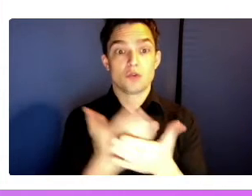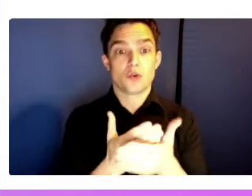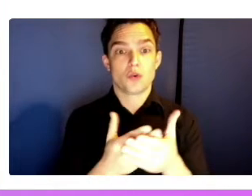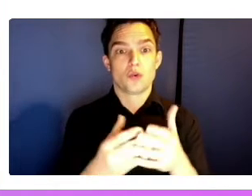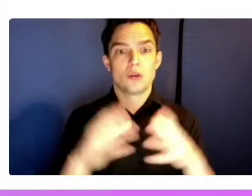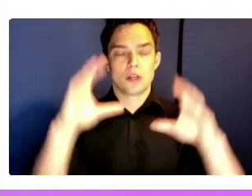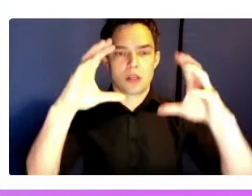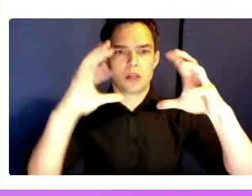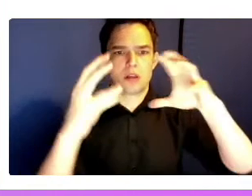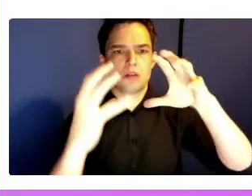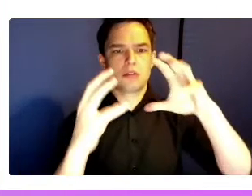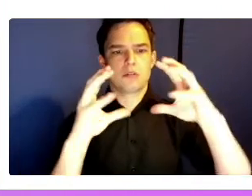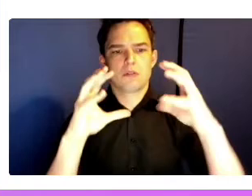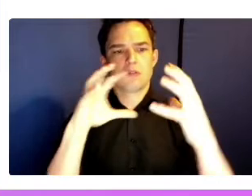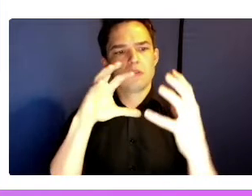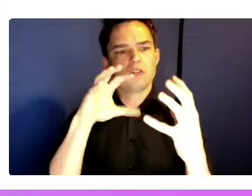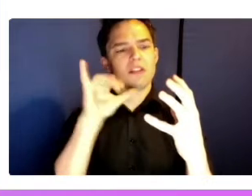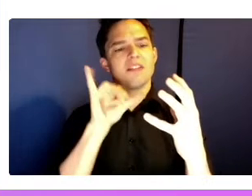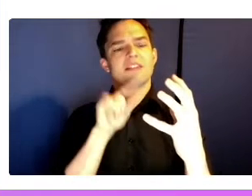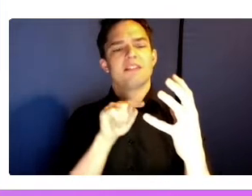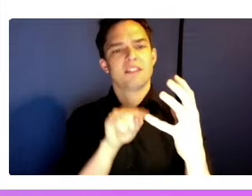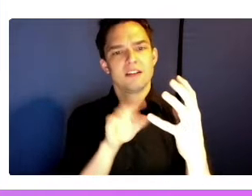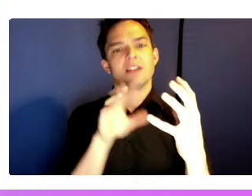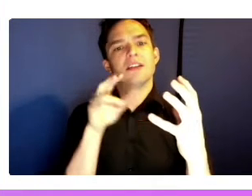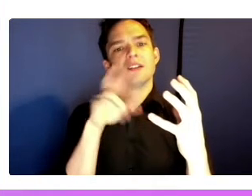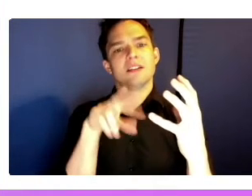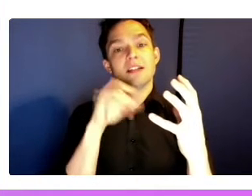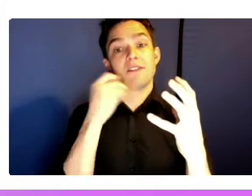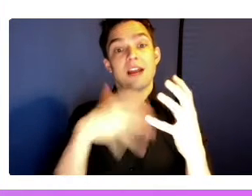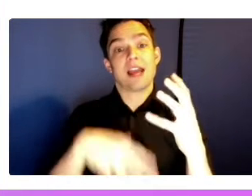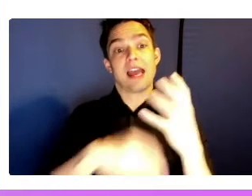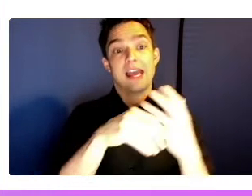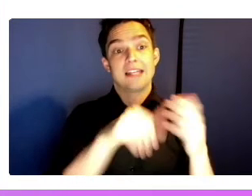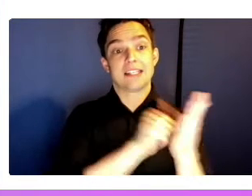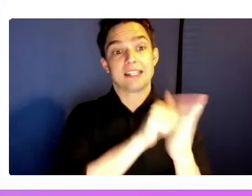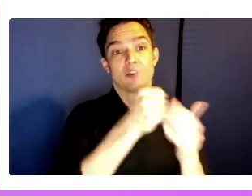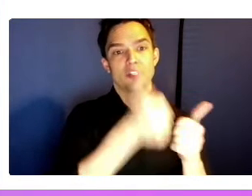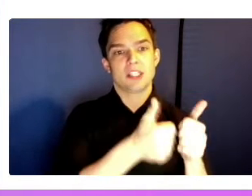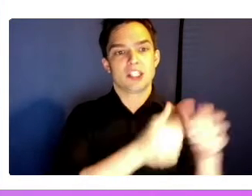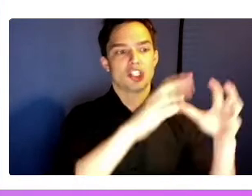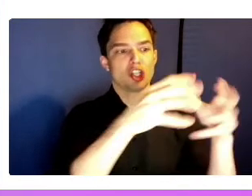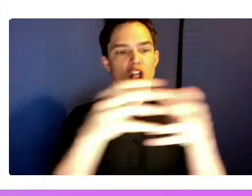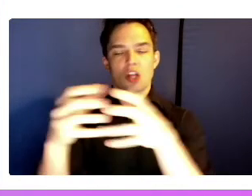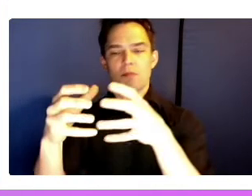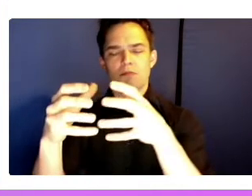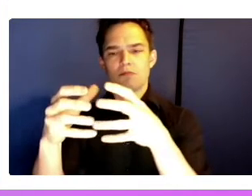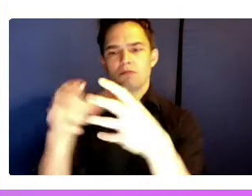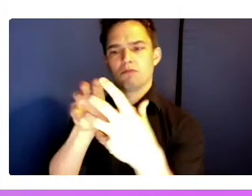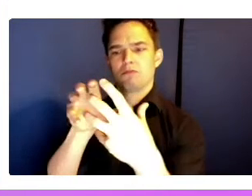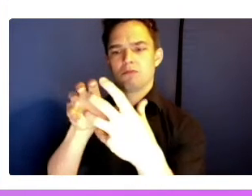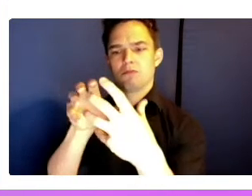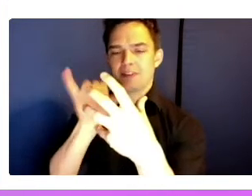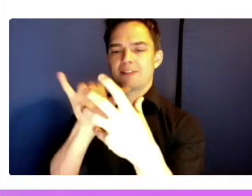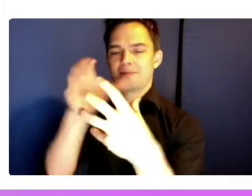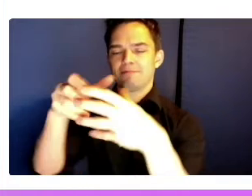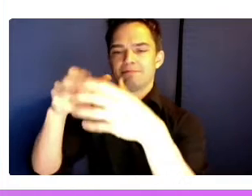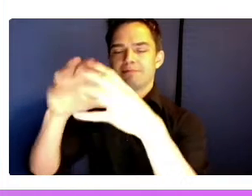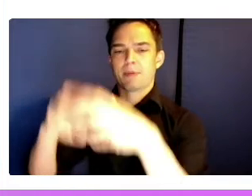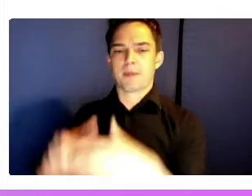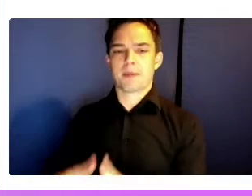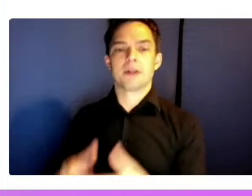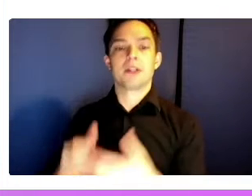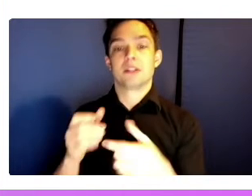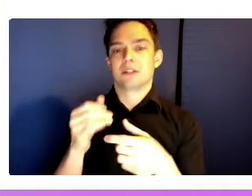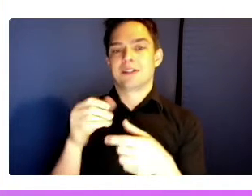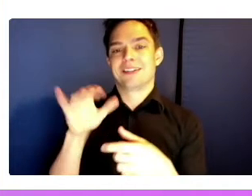start to appear. If I added a count to each column, well, in the ID column, the number of issues, I had 5